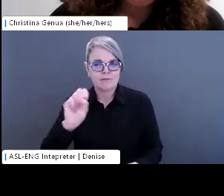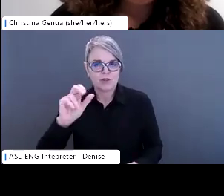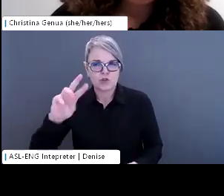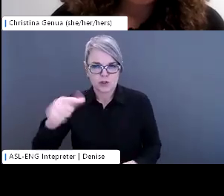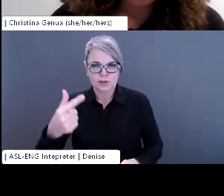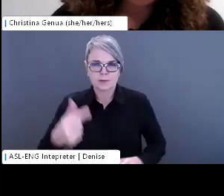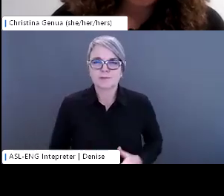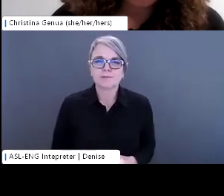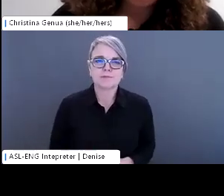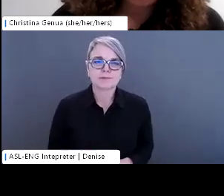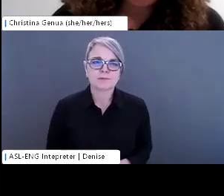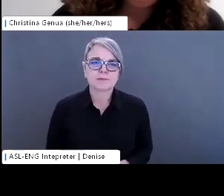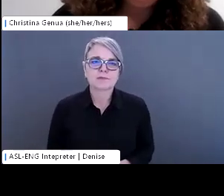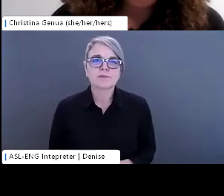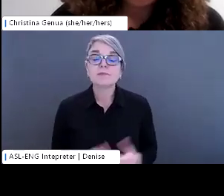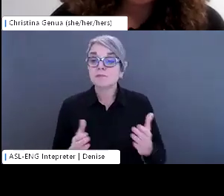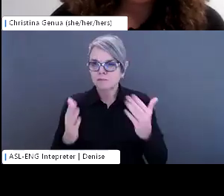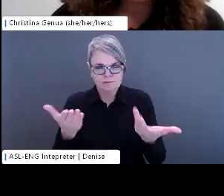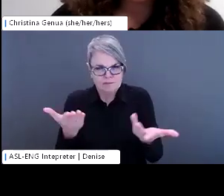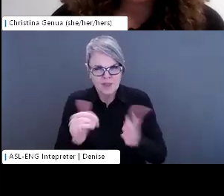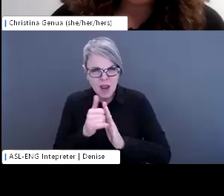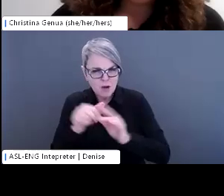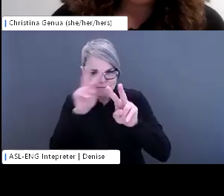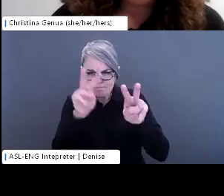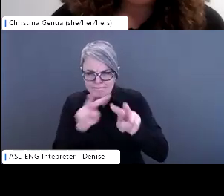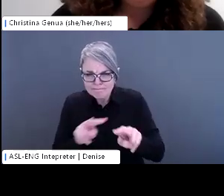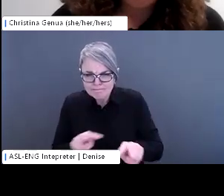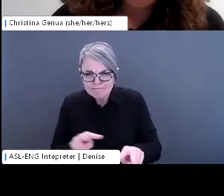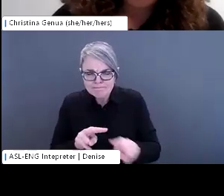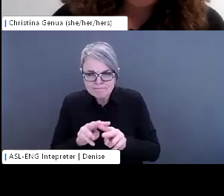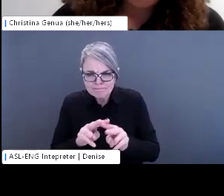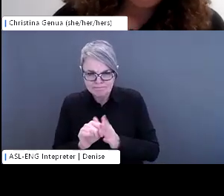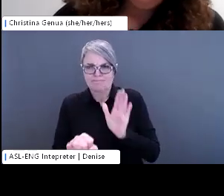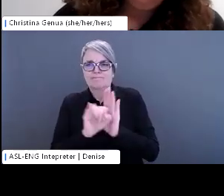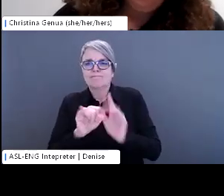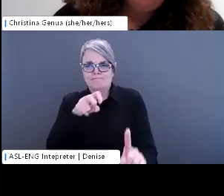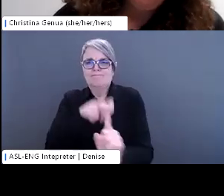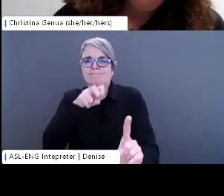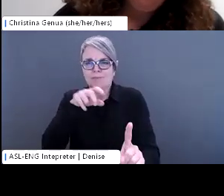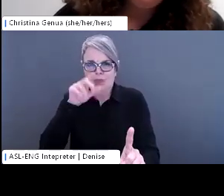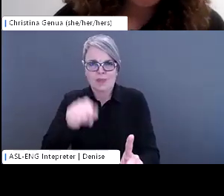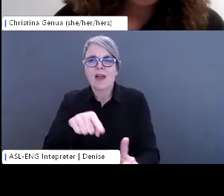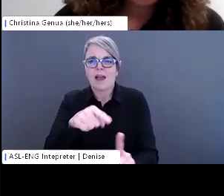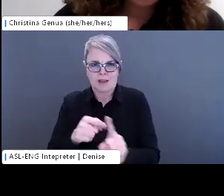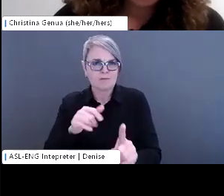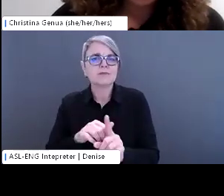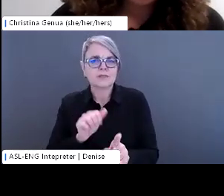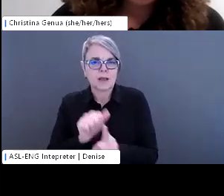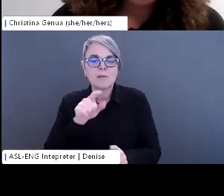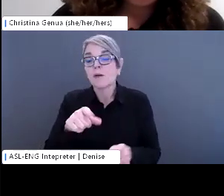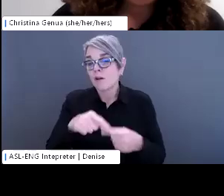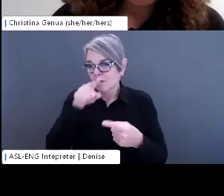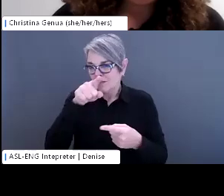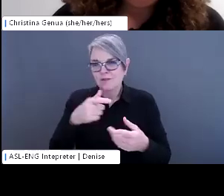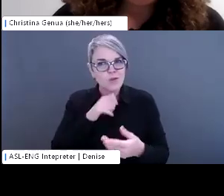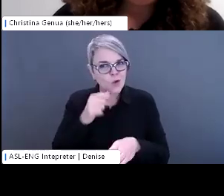So how can we tell if the email is phishing? So sometimes phishing emails don't use your name, which the one above did not.